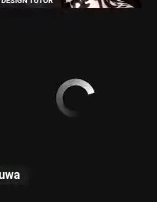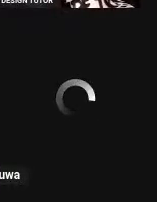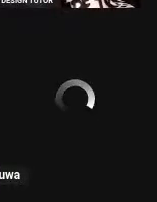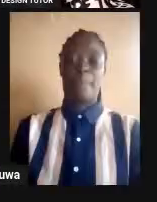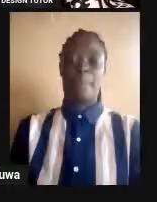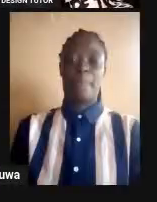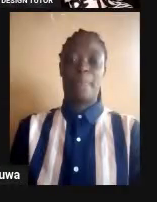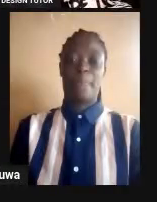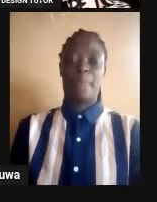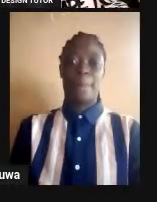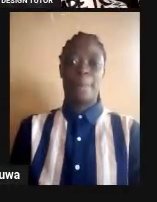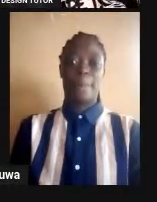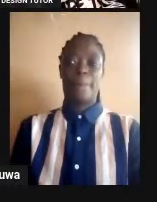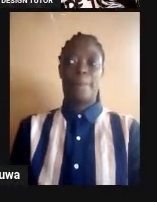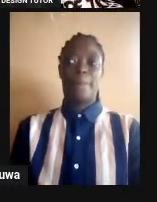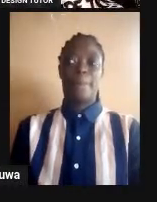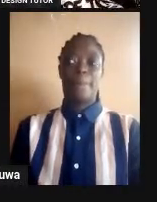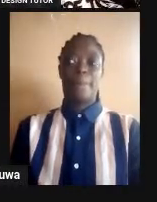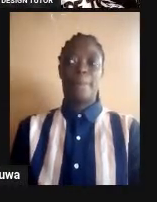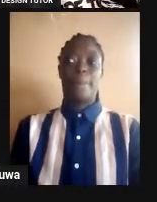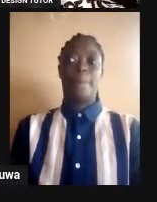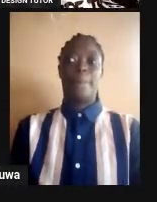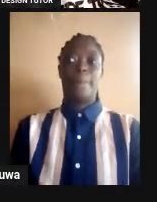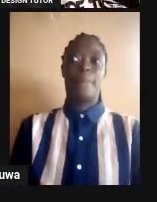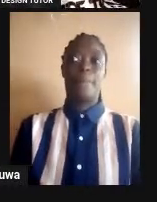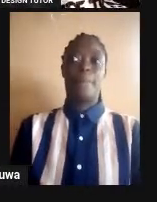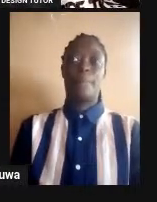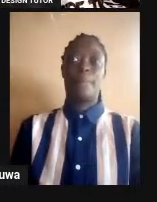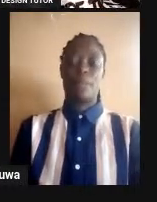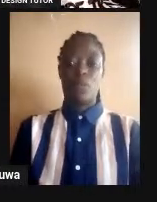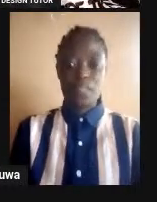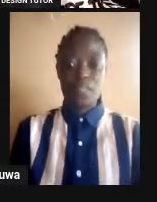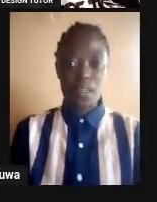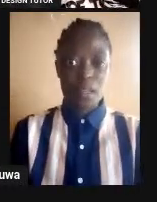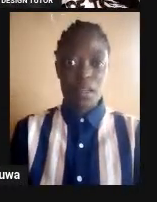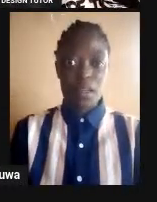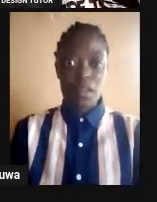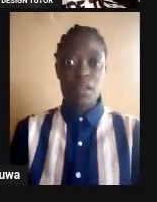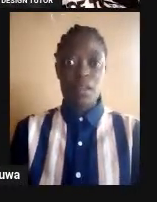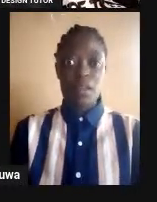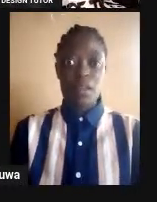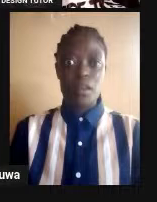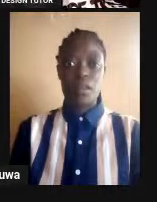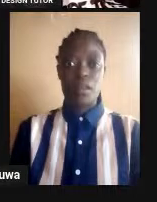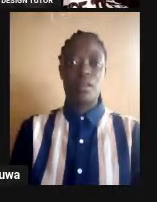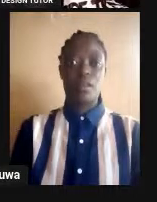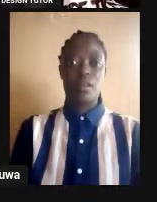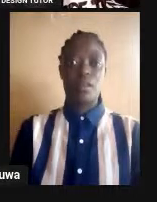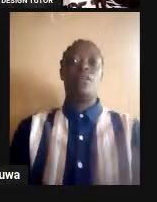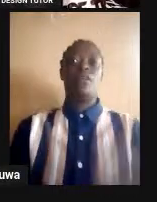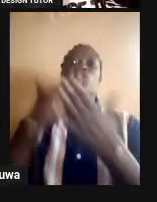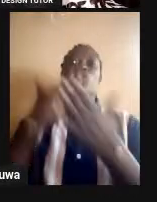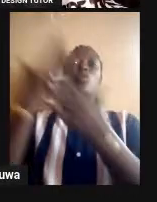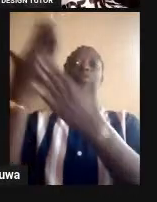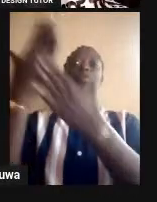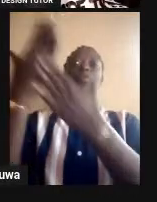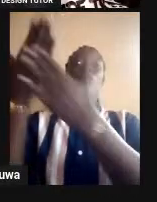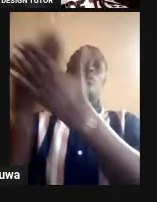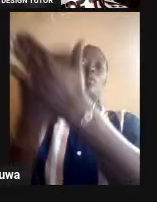So you mute your mic. Okay, so good morning, everybody, and welcome back to class.